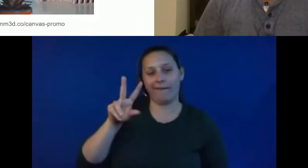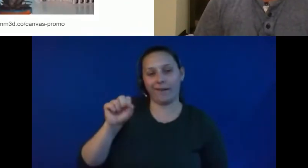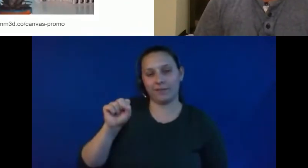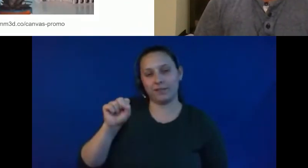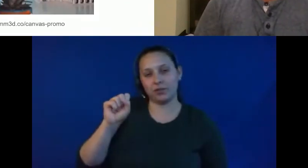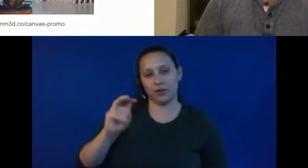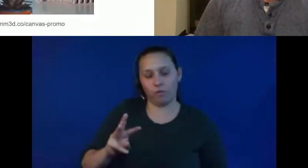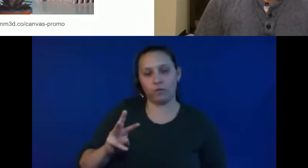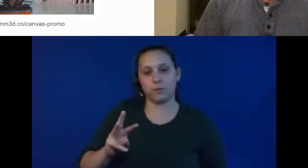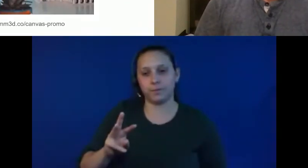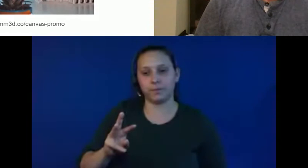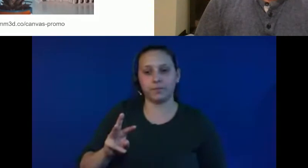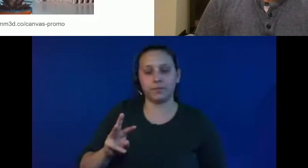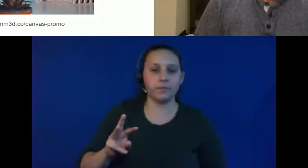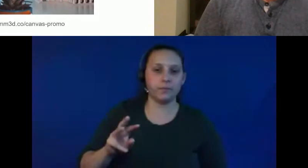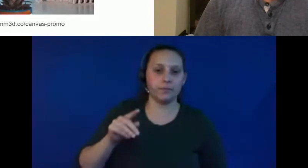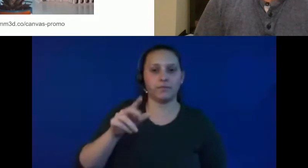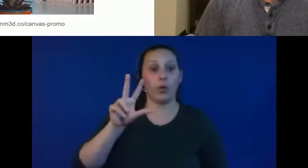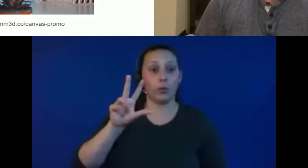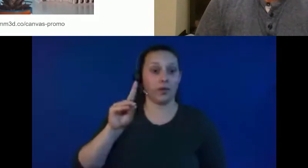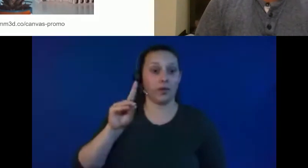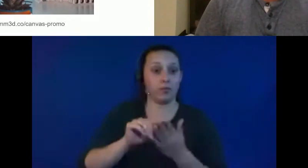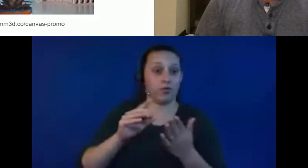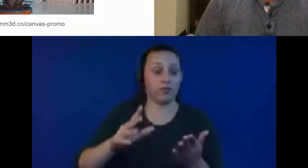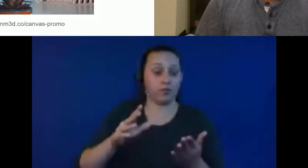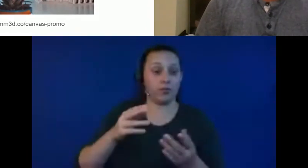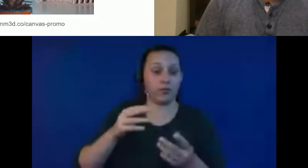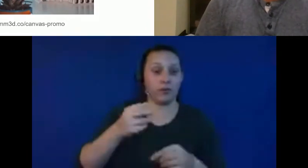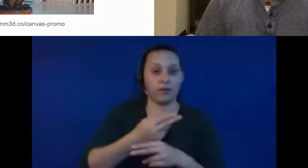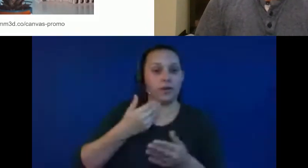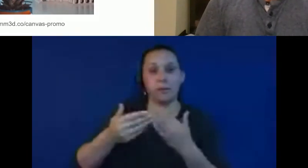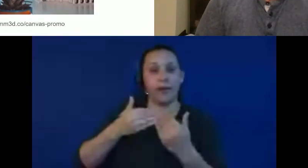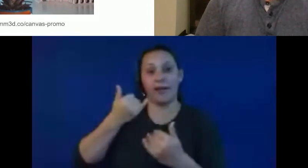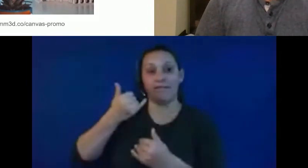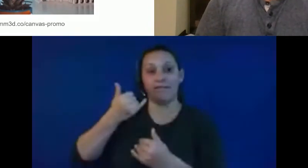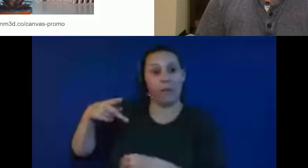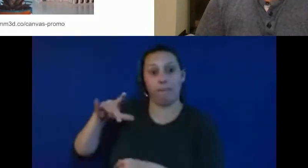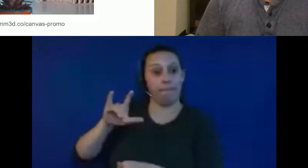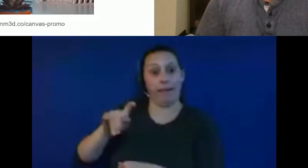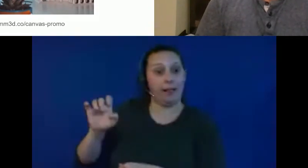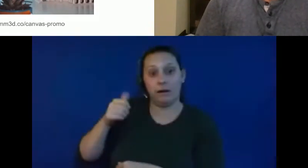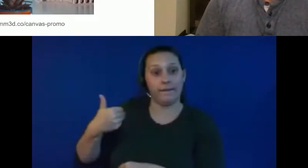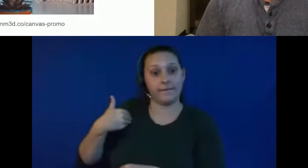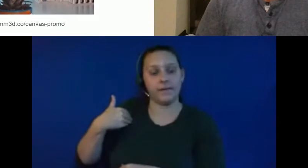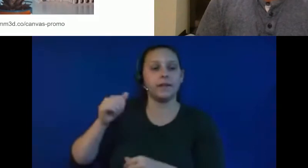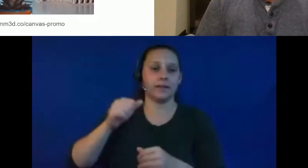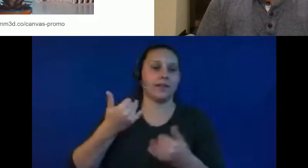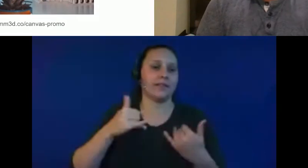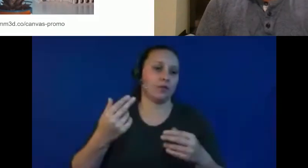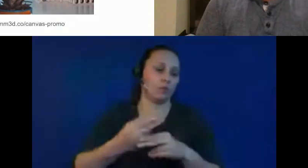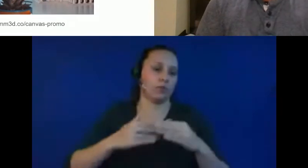used with a lot of 3D printers. So even if you're not using a palette system, you can still use this as a slicer for your 3D